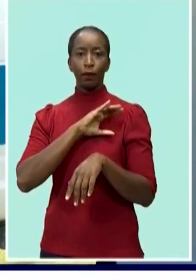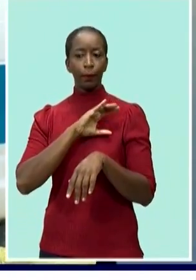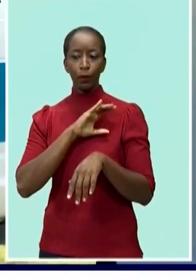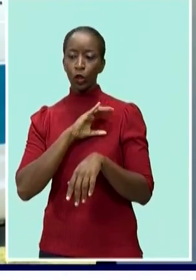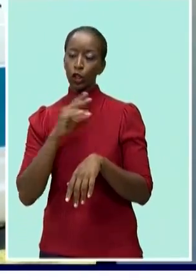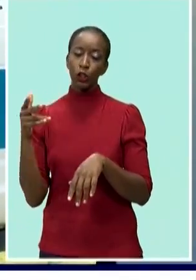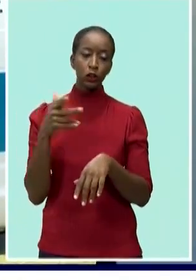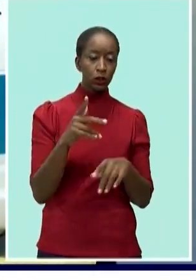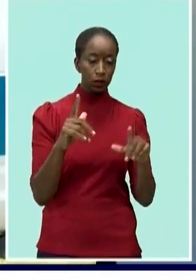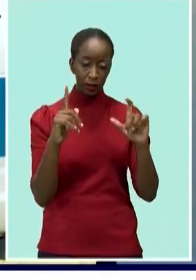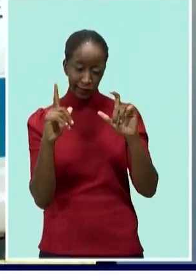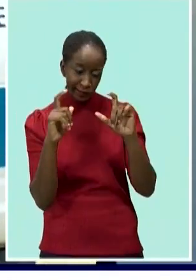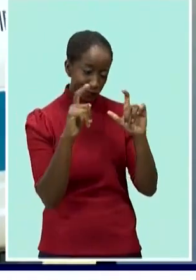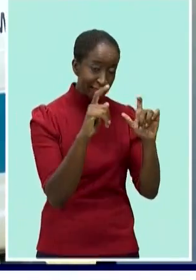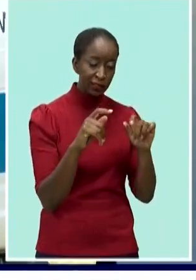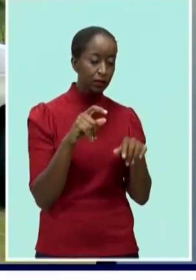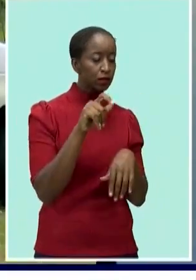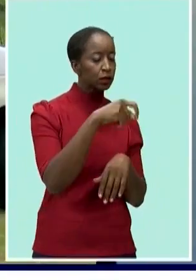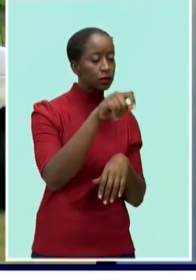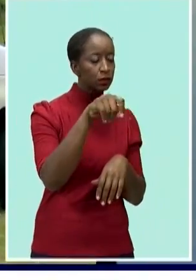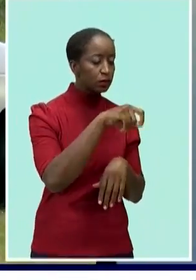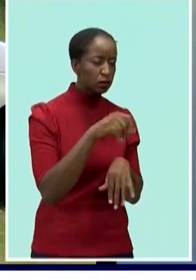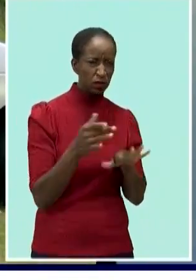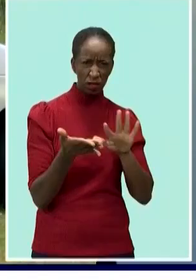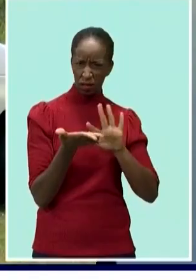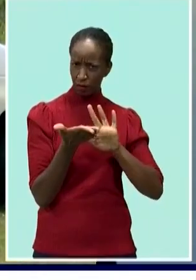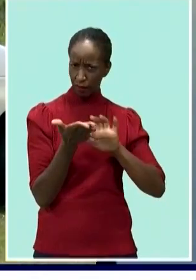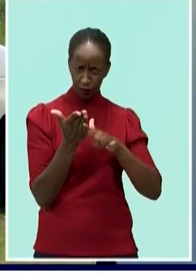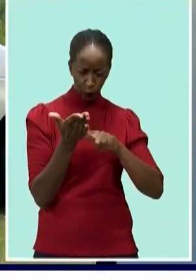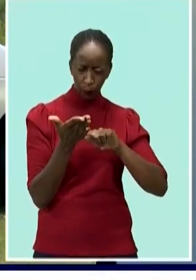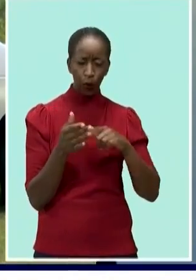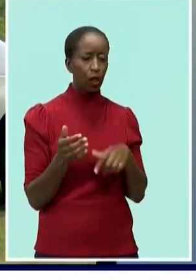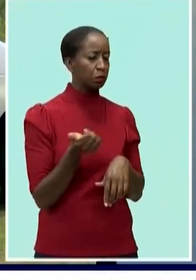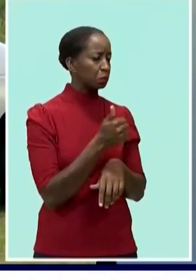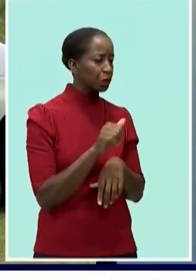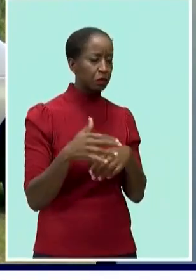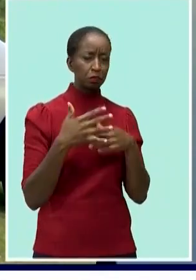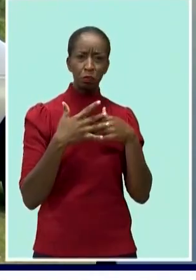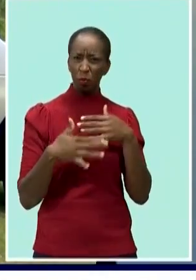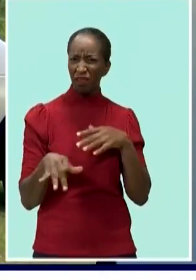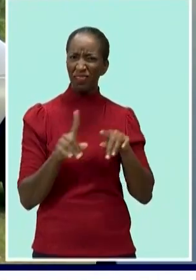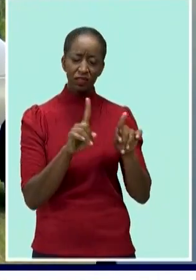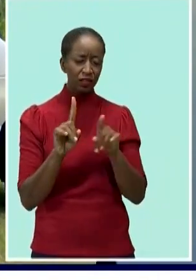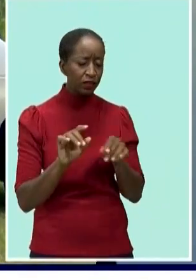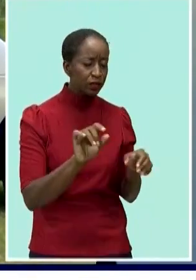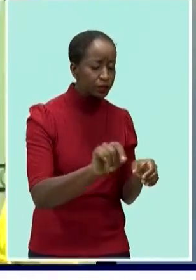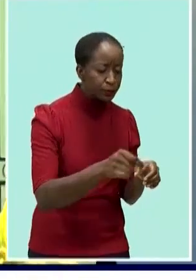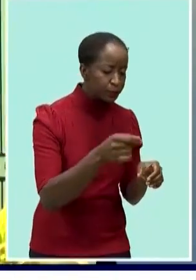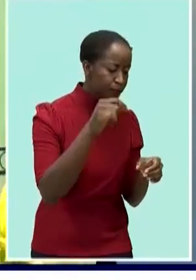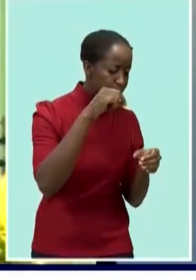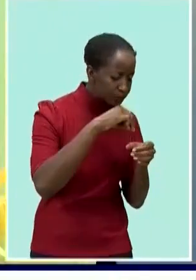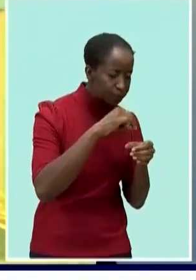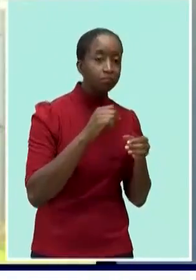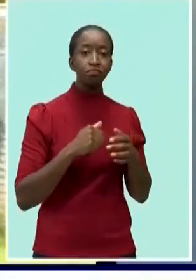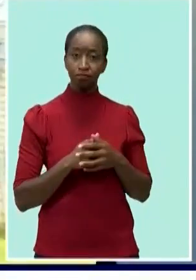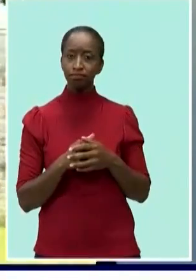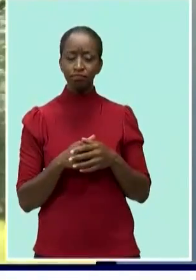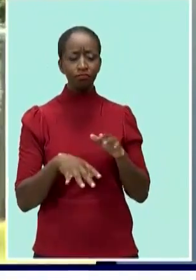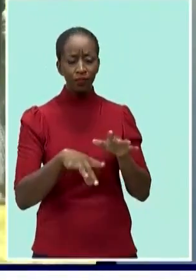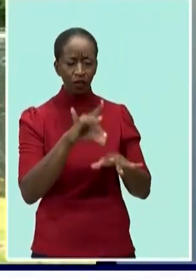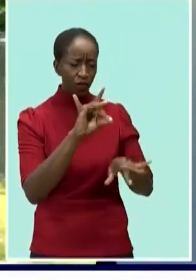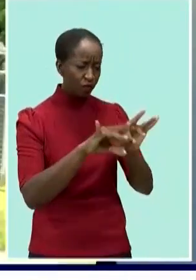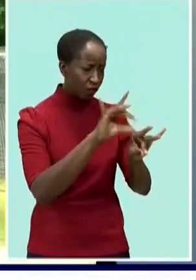scene, dust for prints, collect any samples of any fluids left there, etc., all trying to get as much information as possible to advance